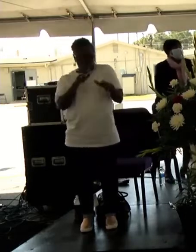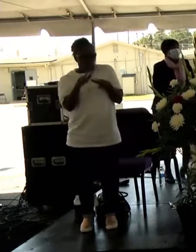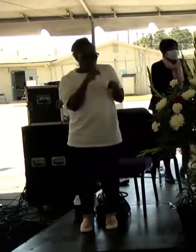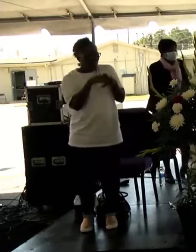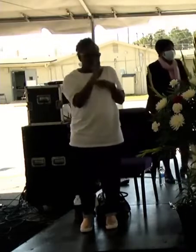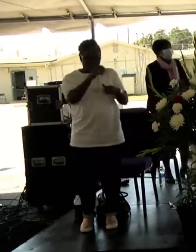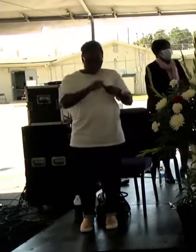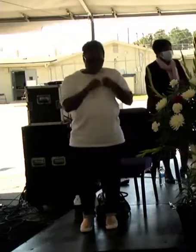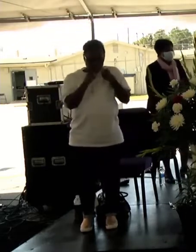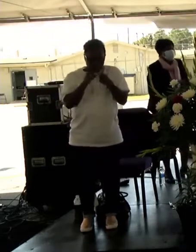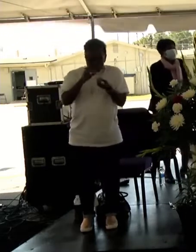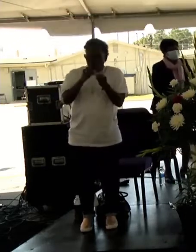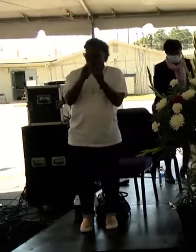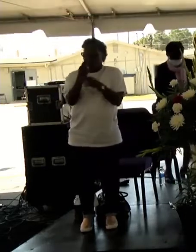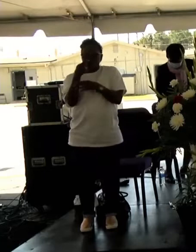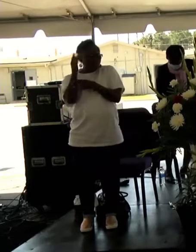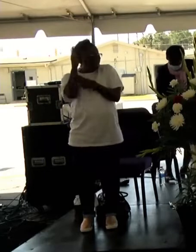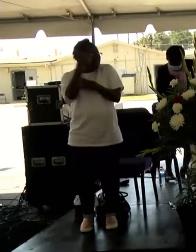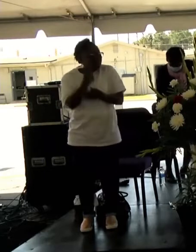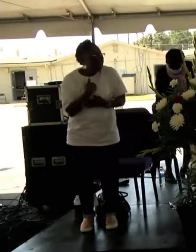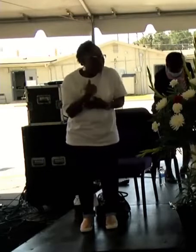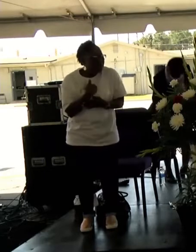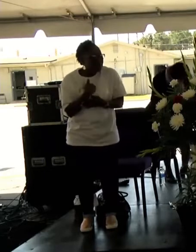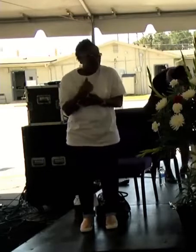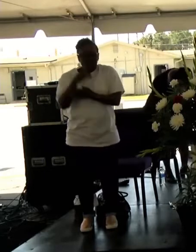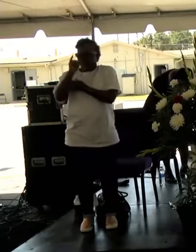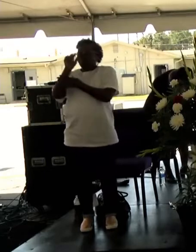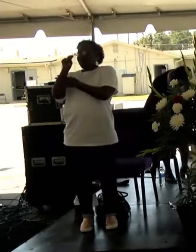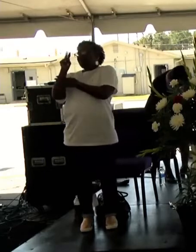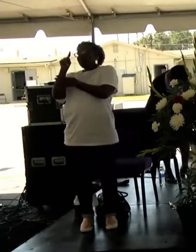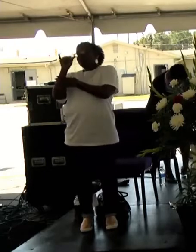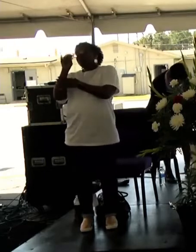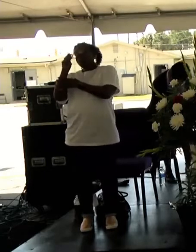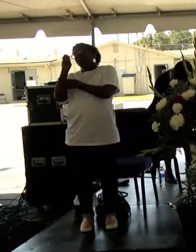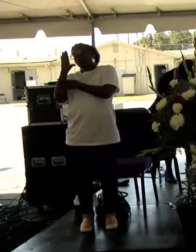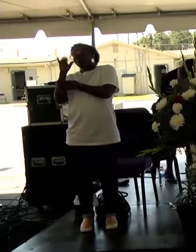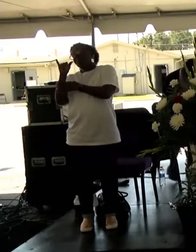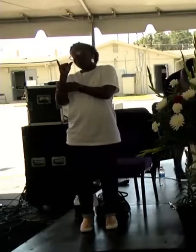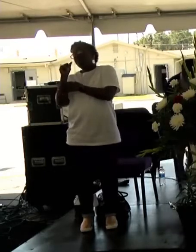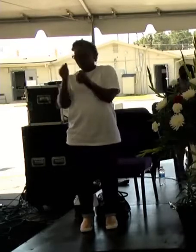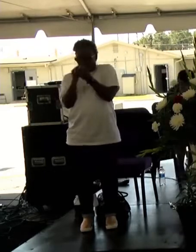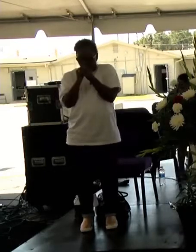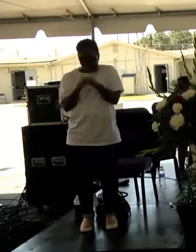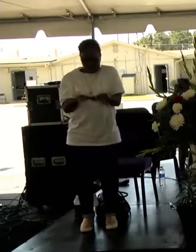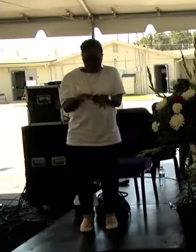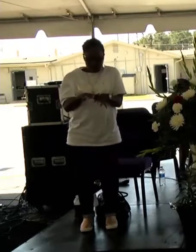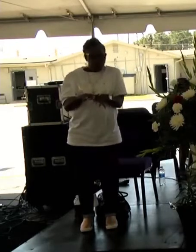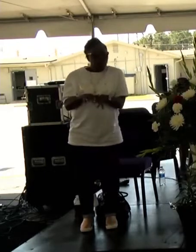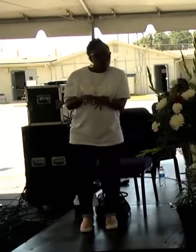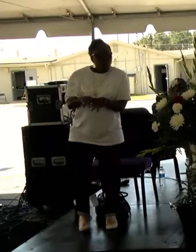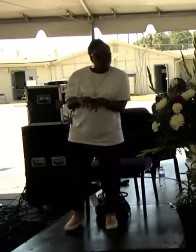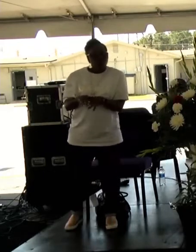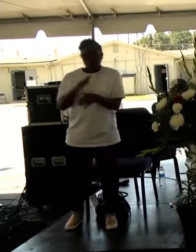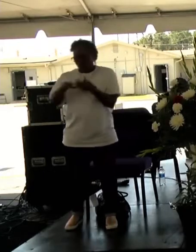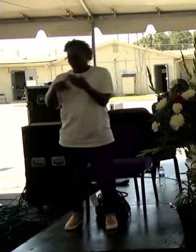of his resurrection, number one, you will have intimacy without inconsistency. Because